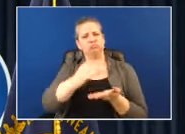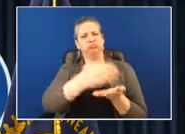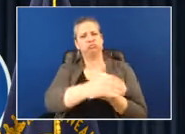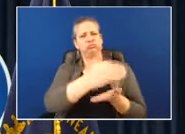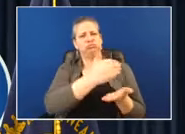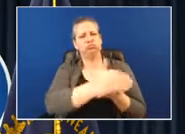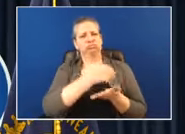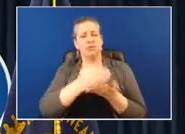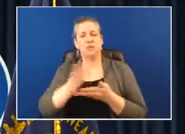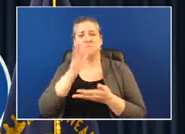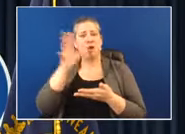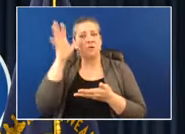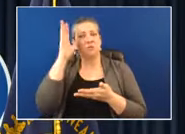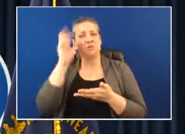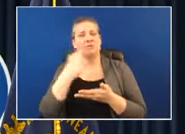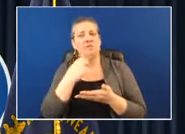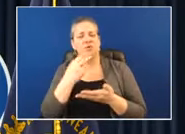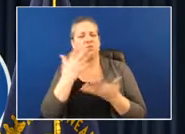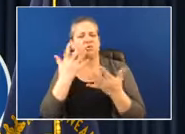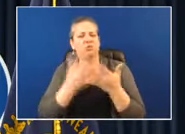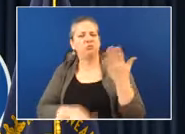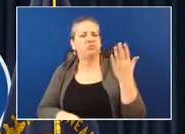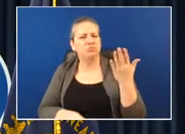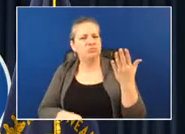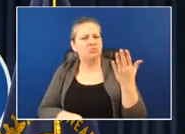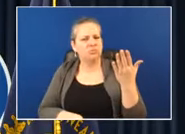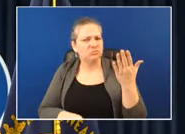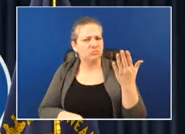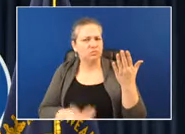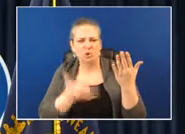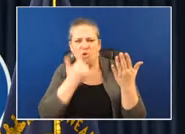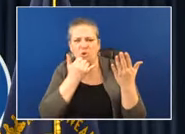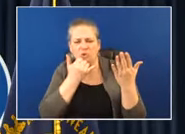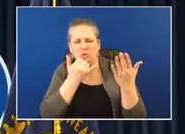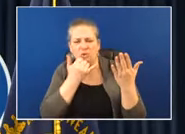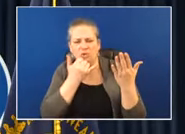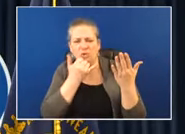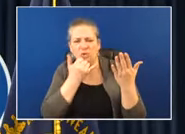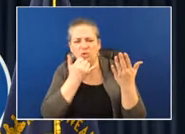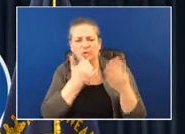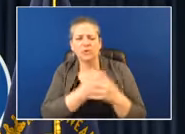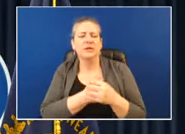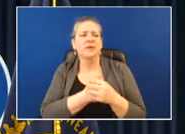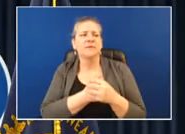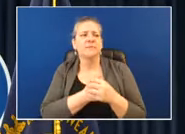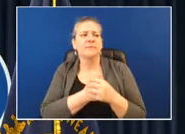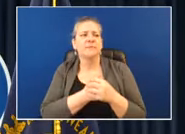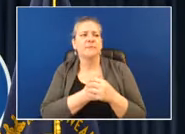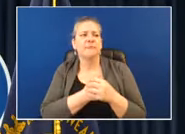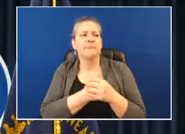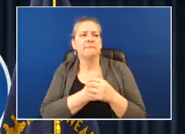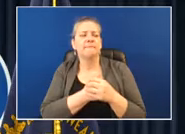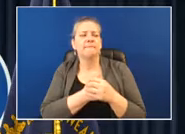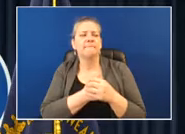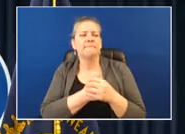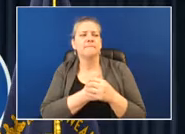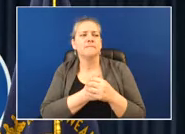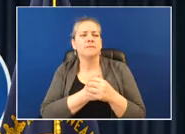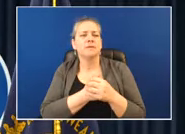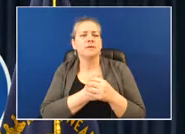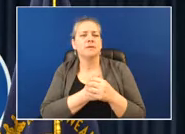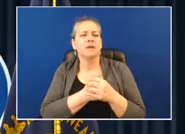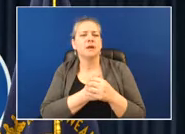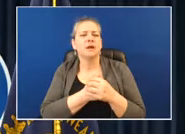voice, and I think that's wrong. It also isn't one that removes